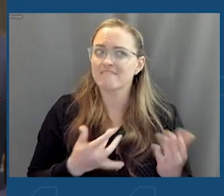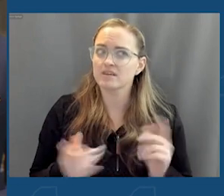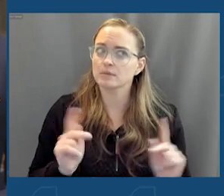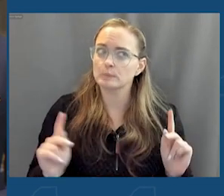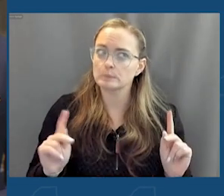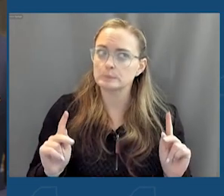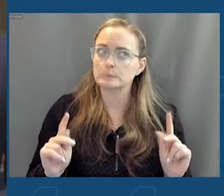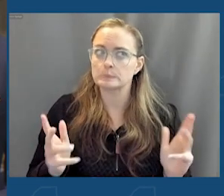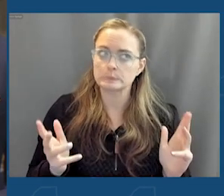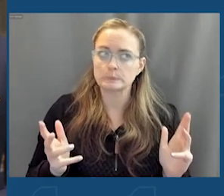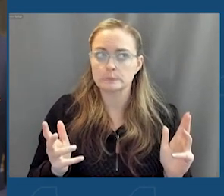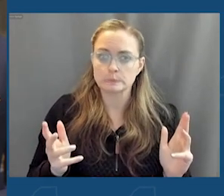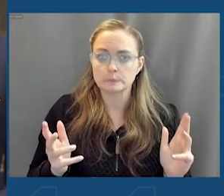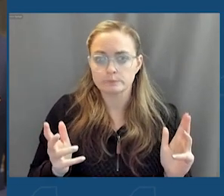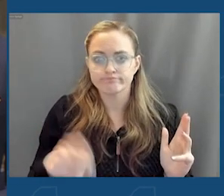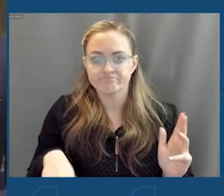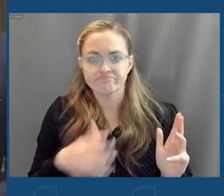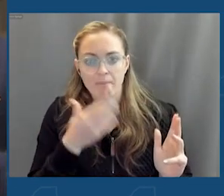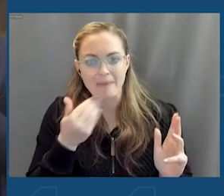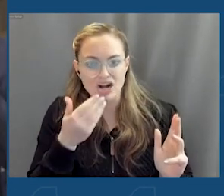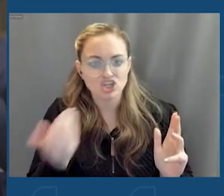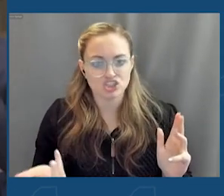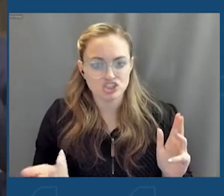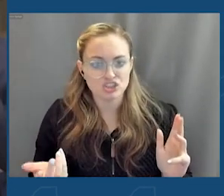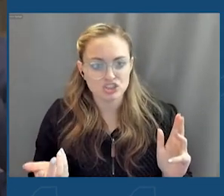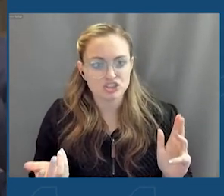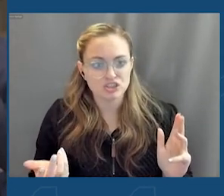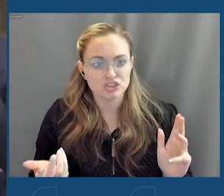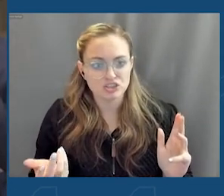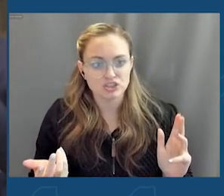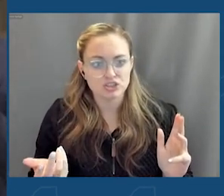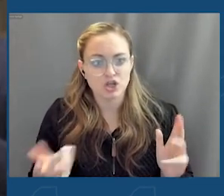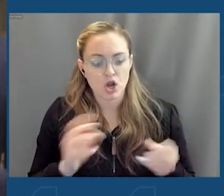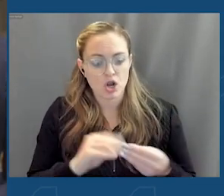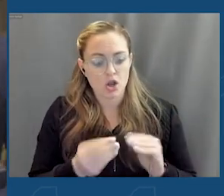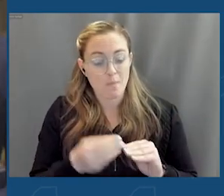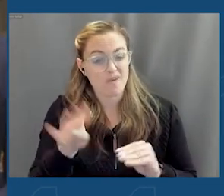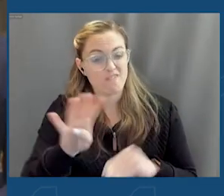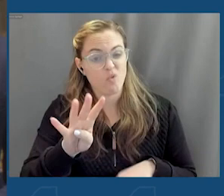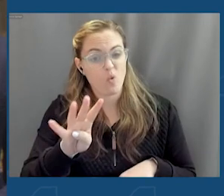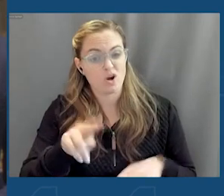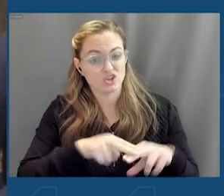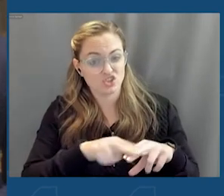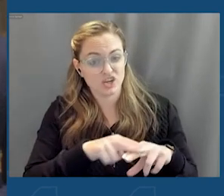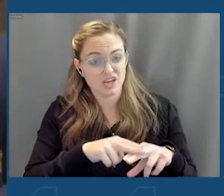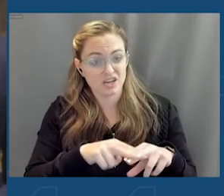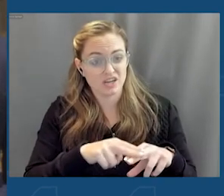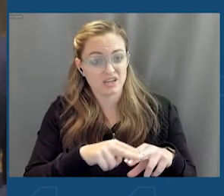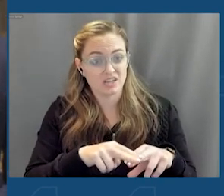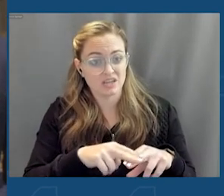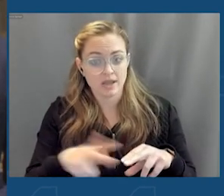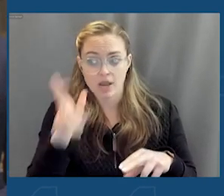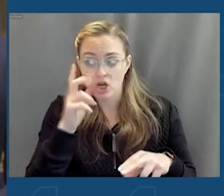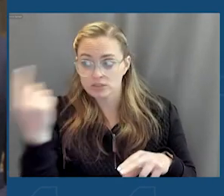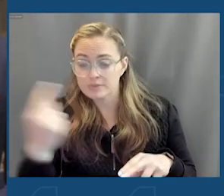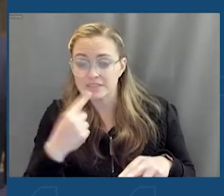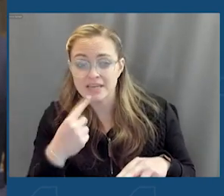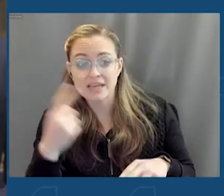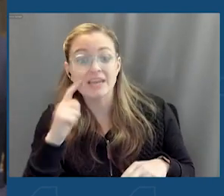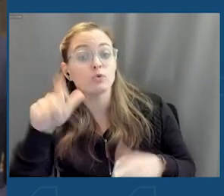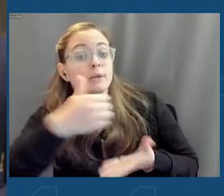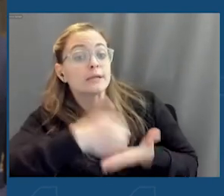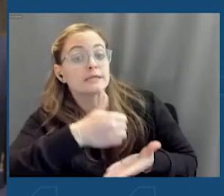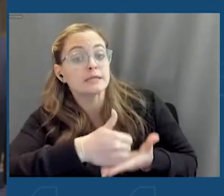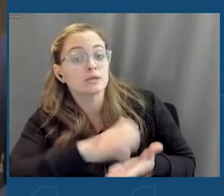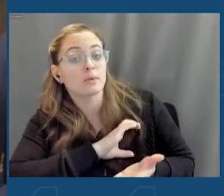Just like I did as I came down on the number 4 train, I can't tell you how many times I heard someone say, if you need assistance, there's a